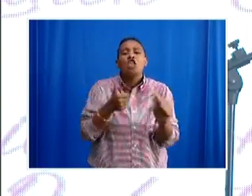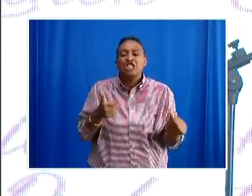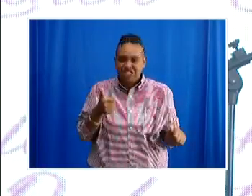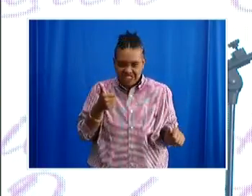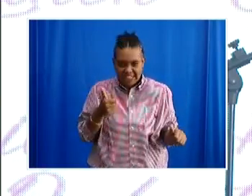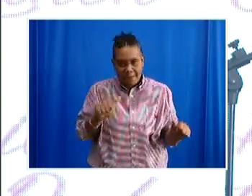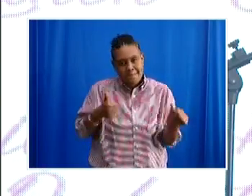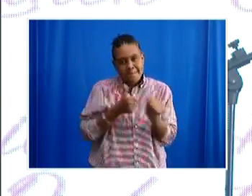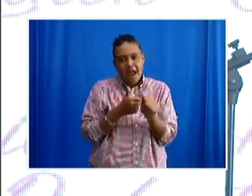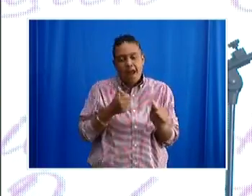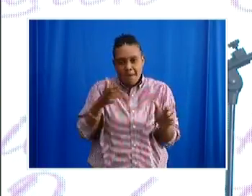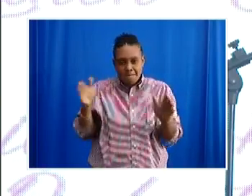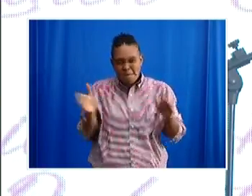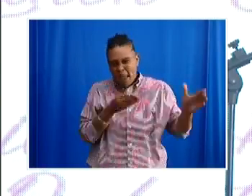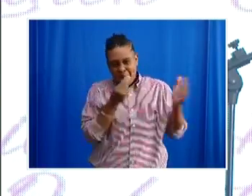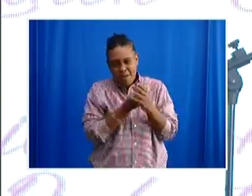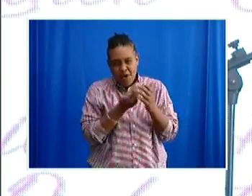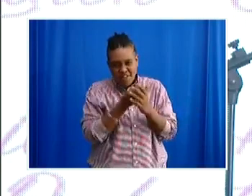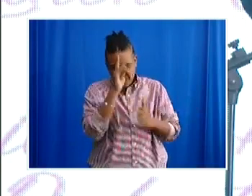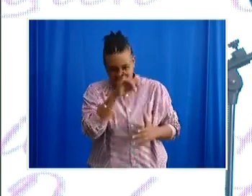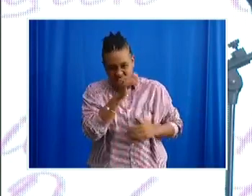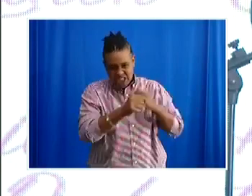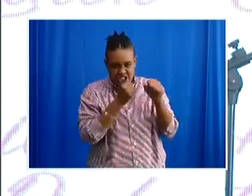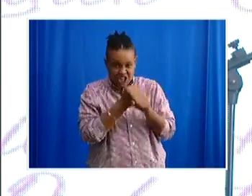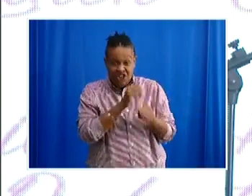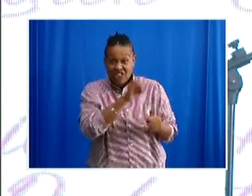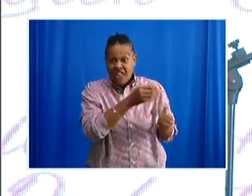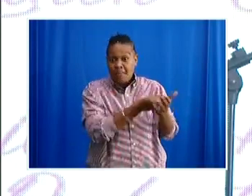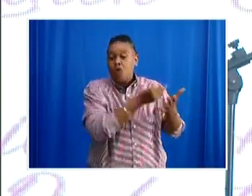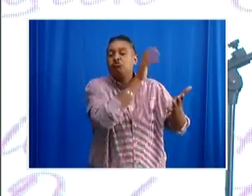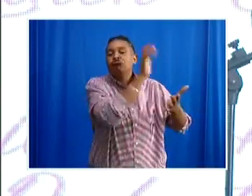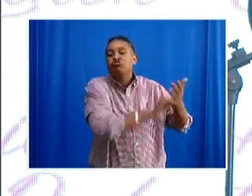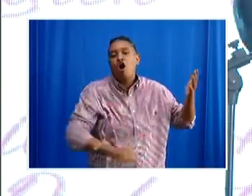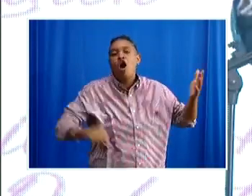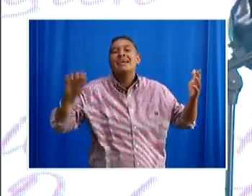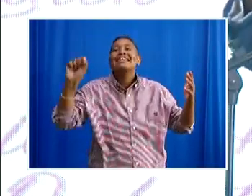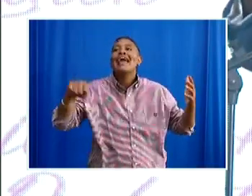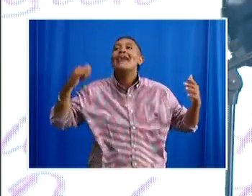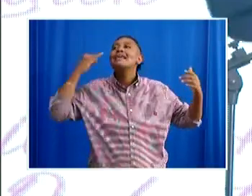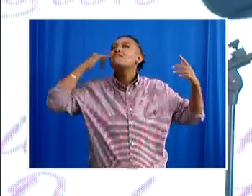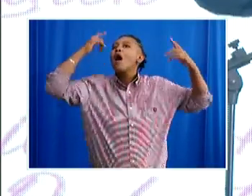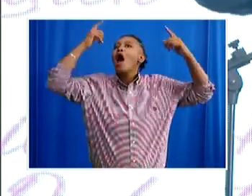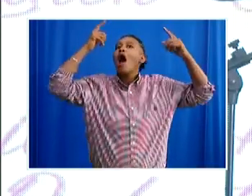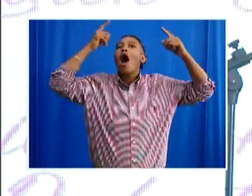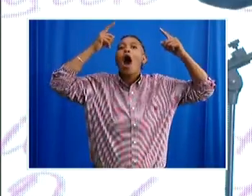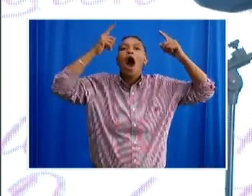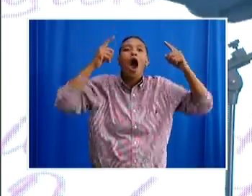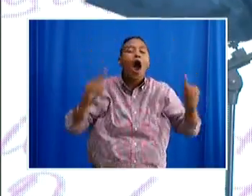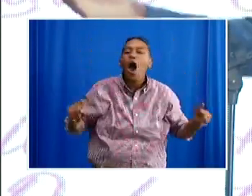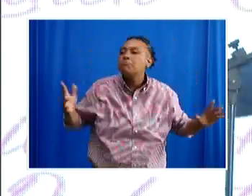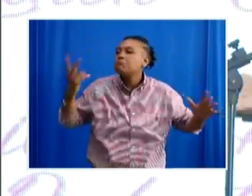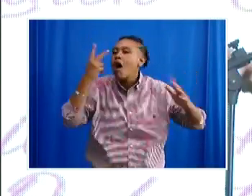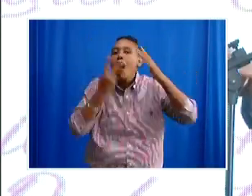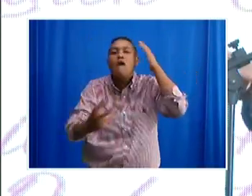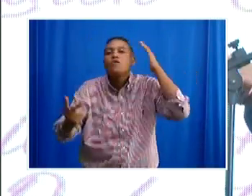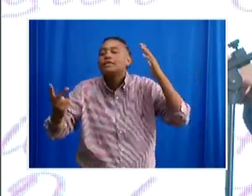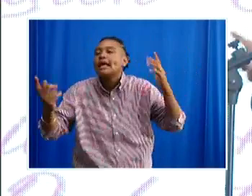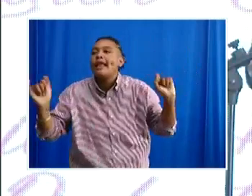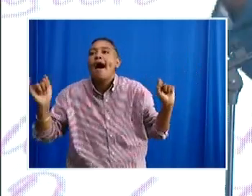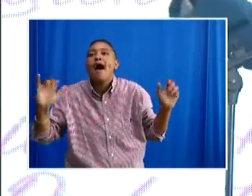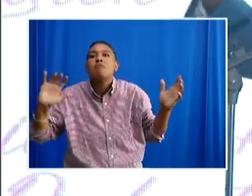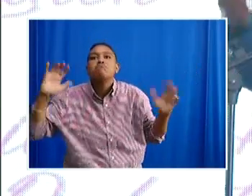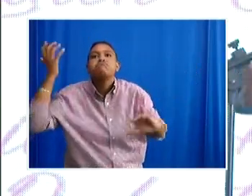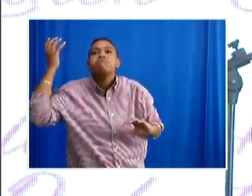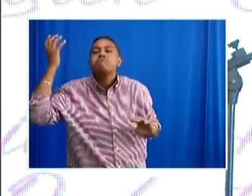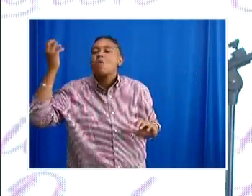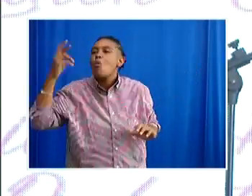year. And that allocation can be drawn upon in the event that there are unforeseen events, such as a natural disaster,